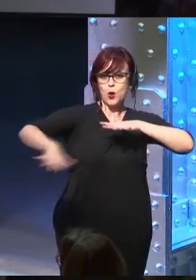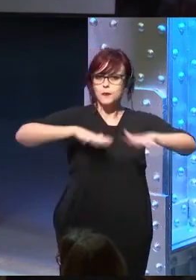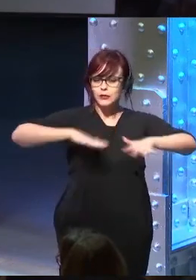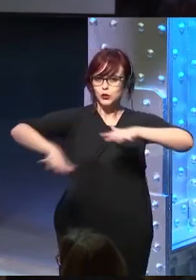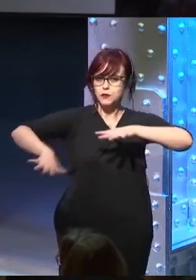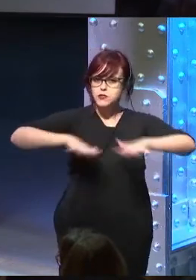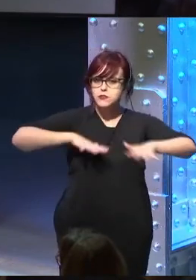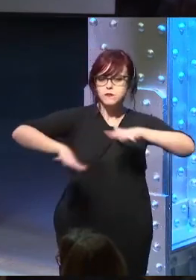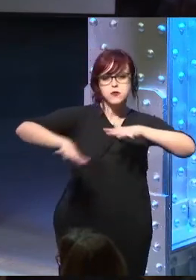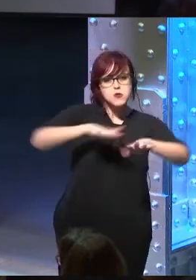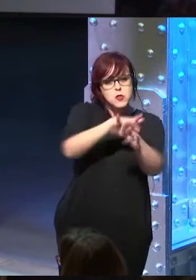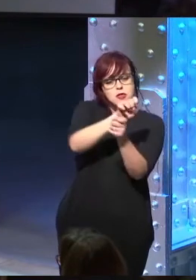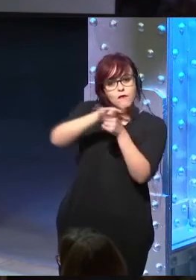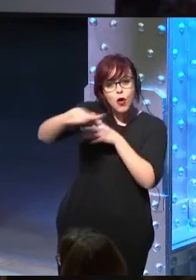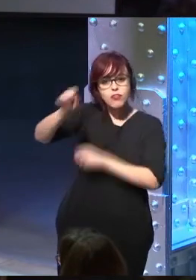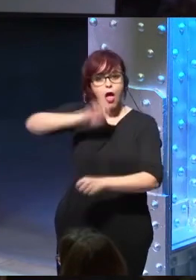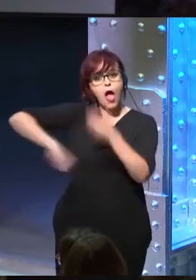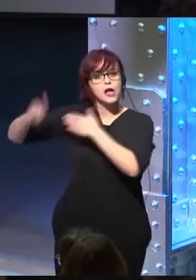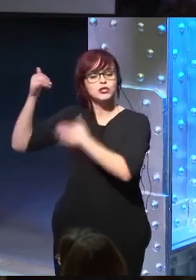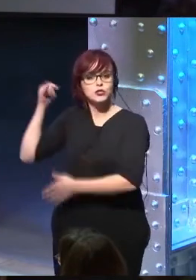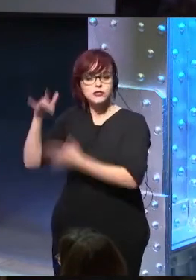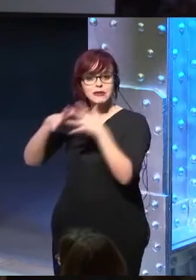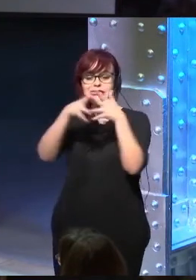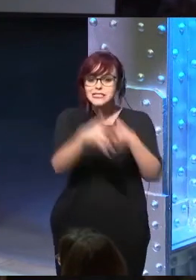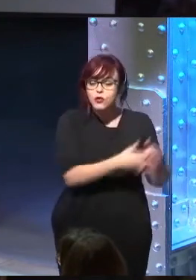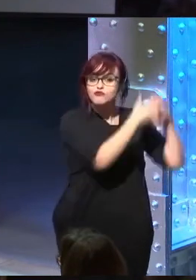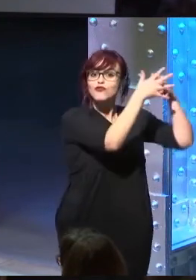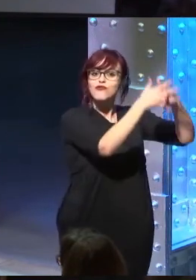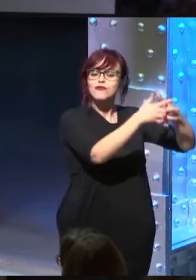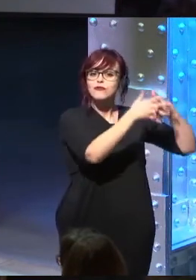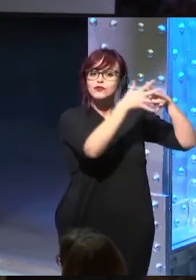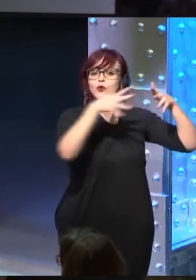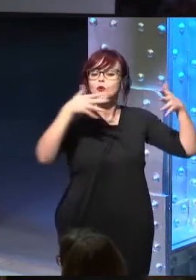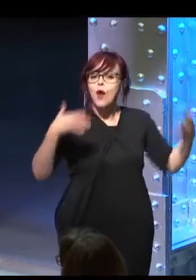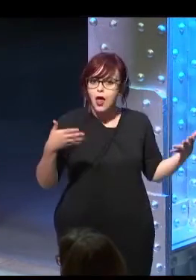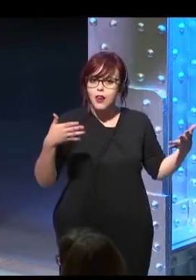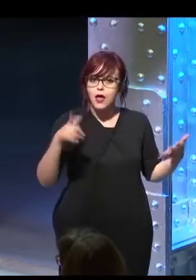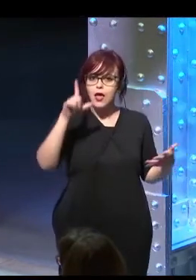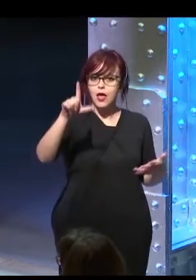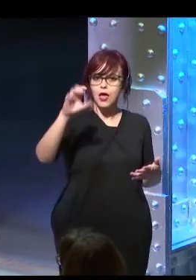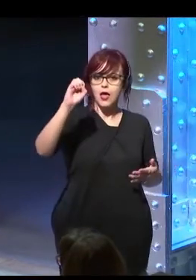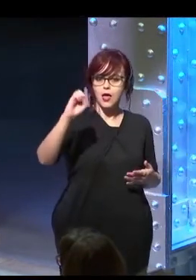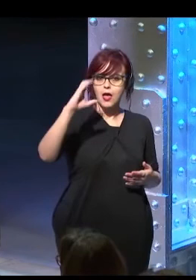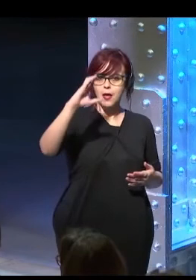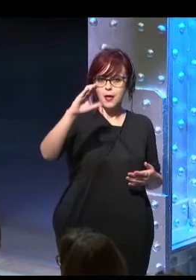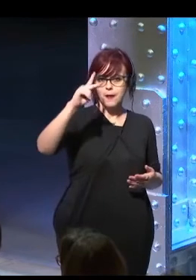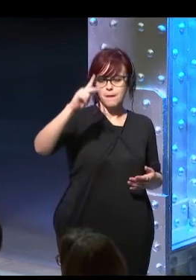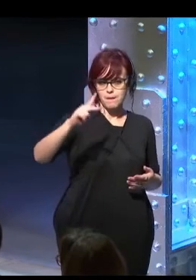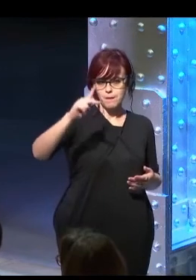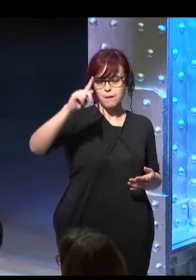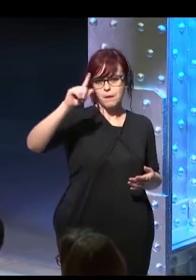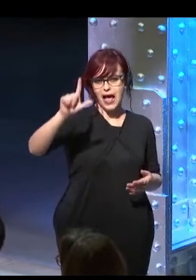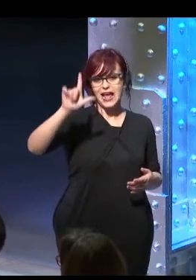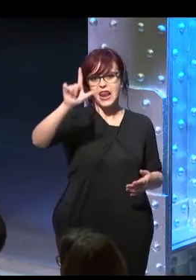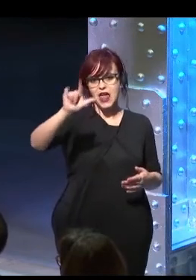few years, at least in the United States, has been Black Lives Matter. It's made a huge impact. Where does the